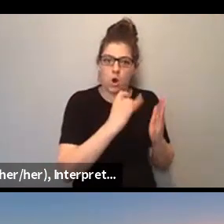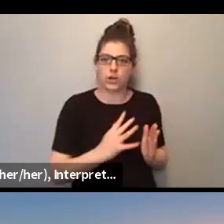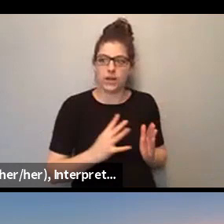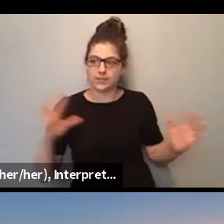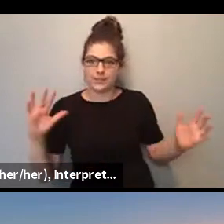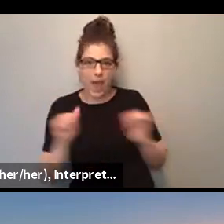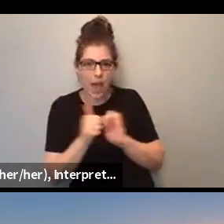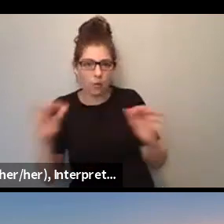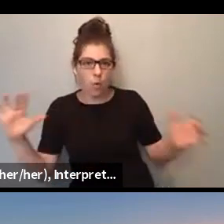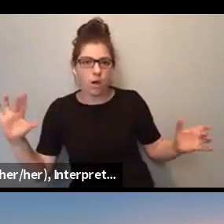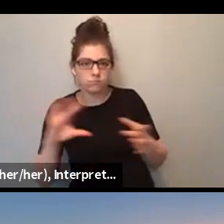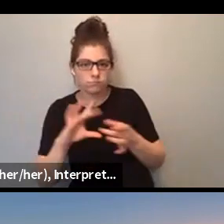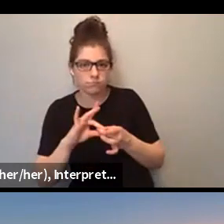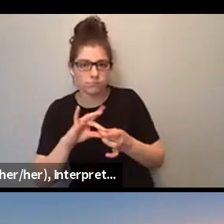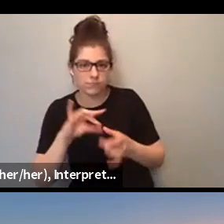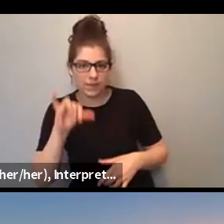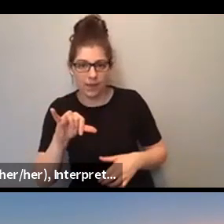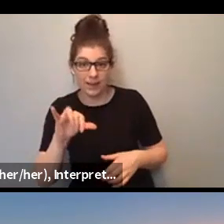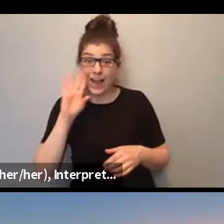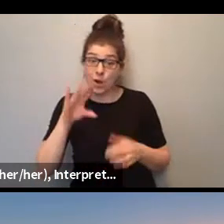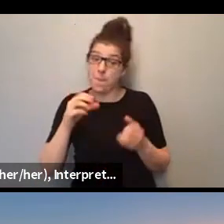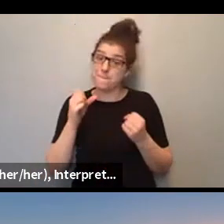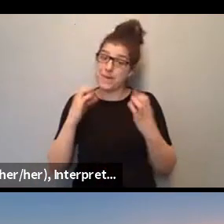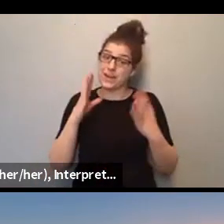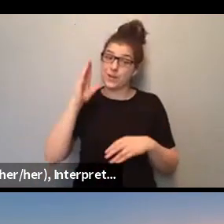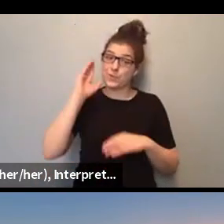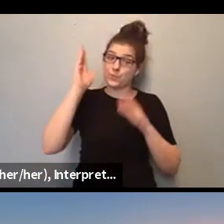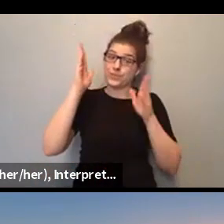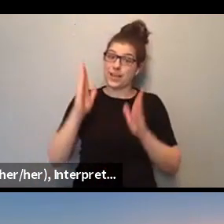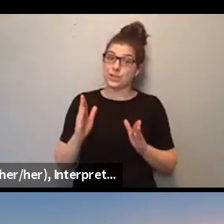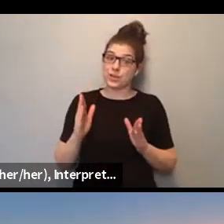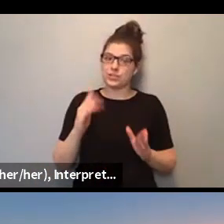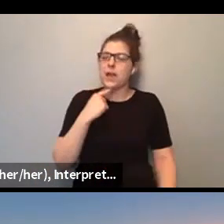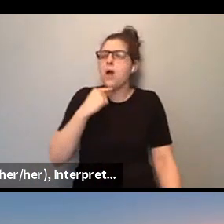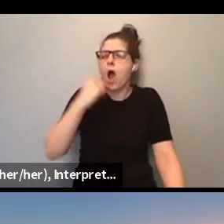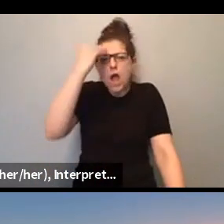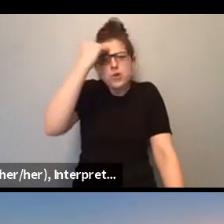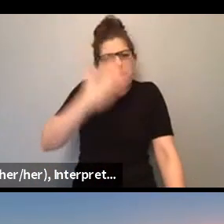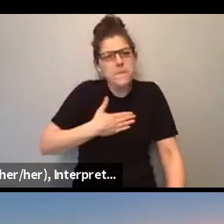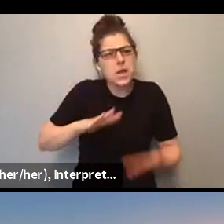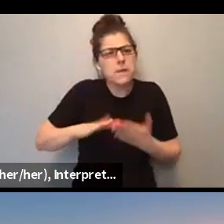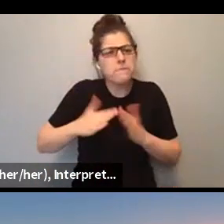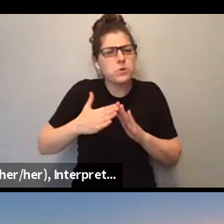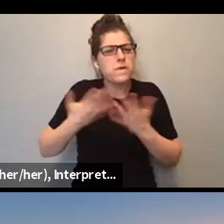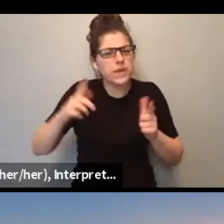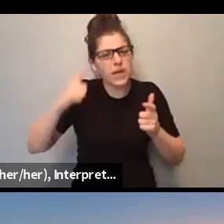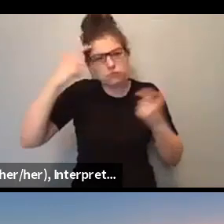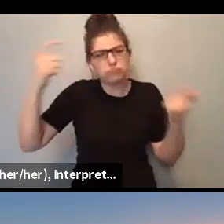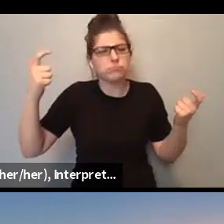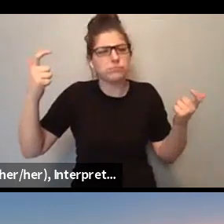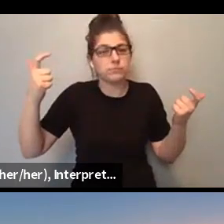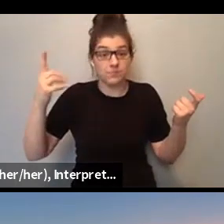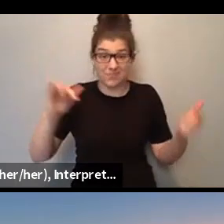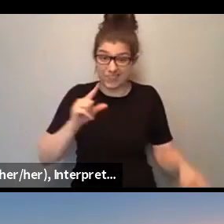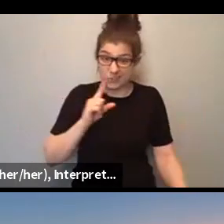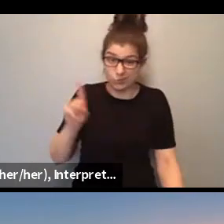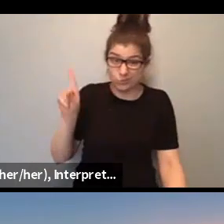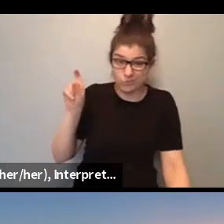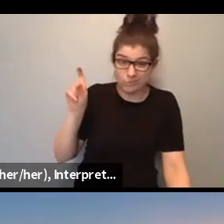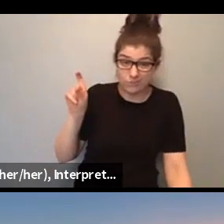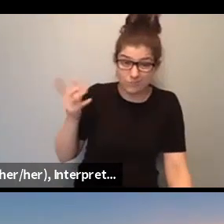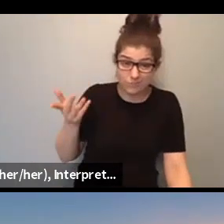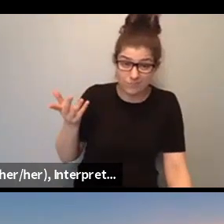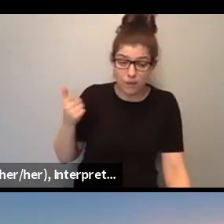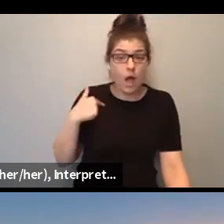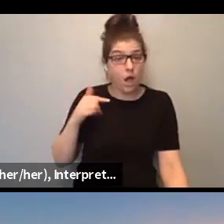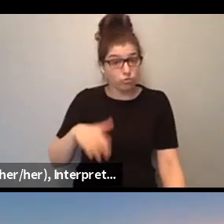many presenters love to say, I know my community, but is that really true? I grew up in this community.